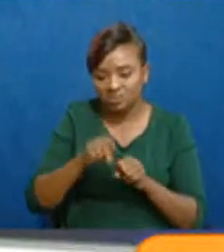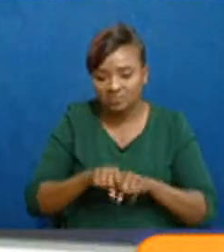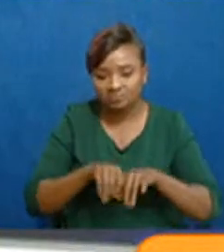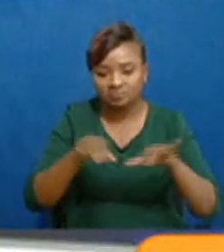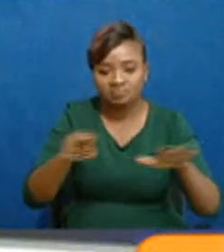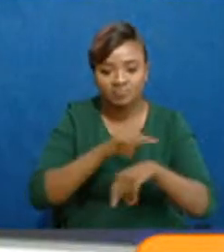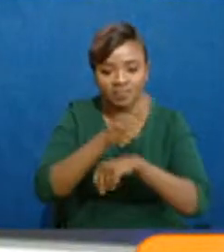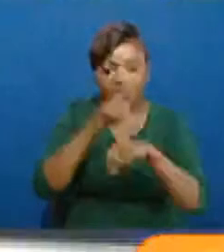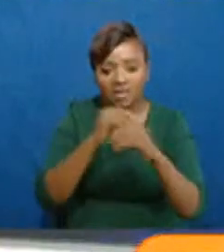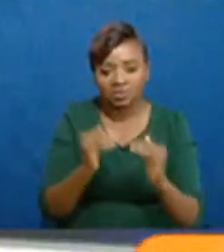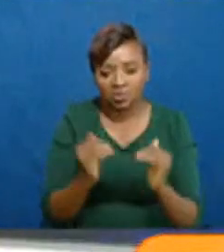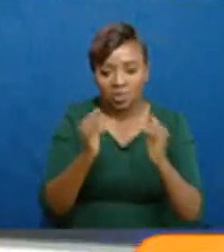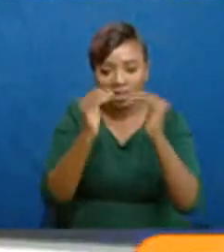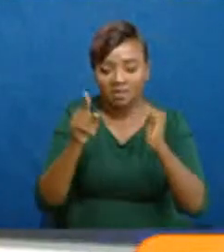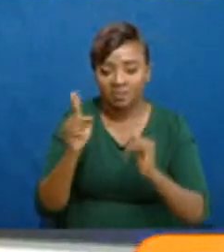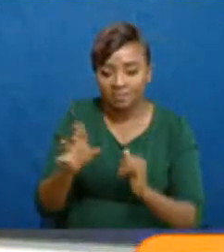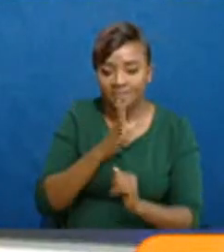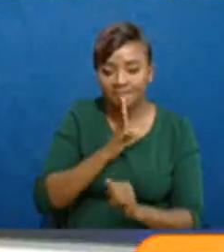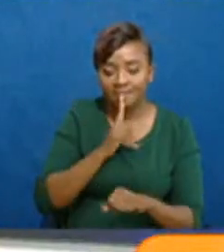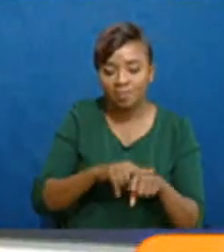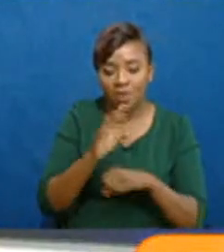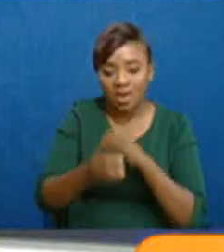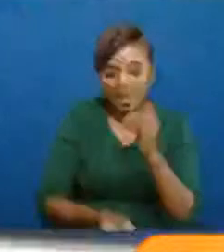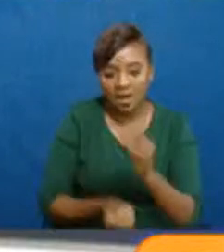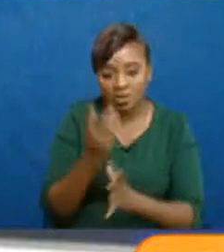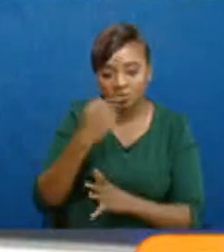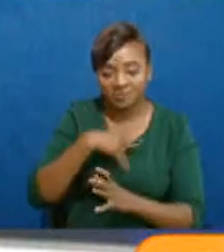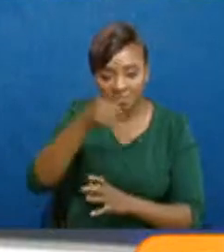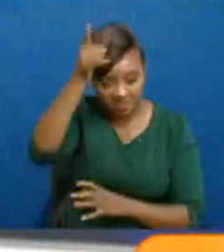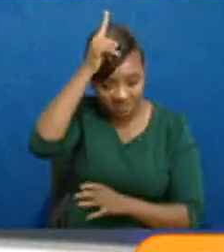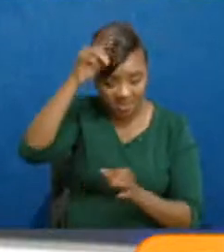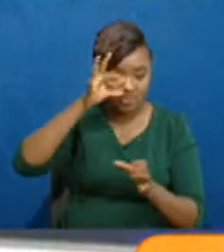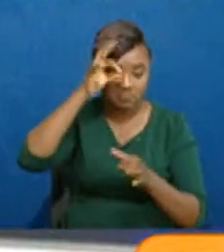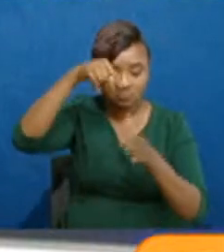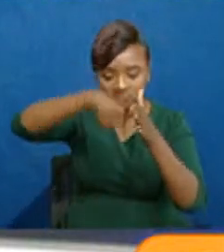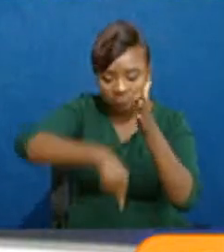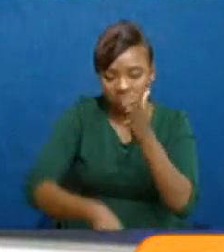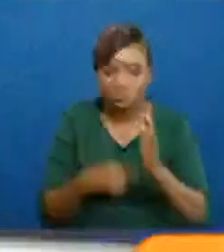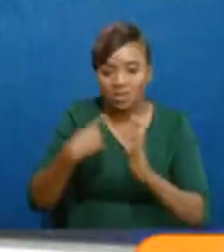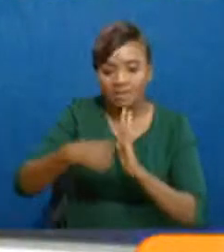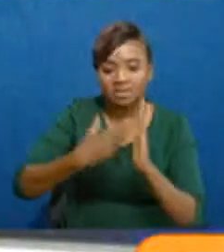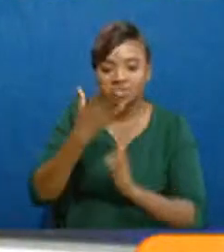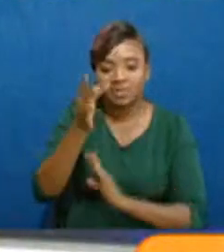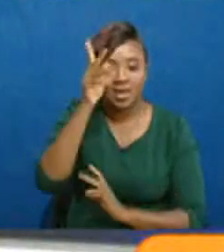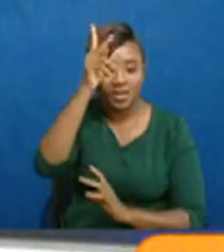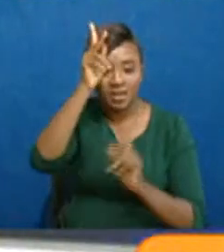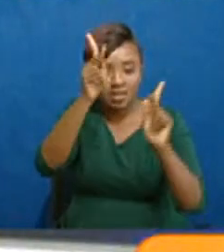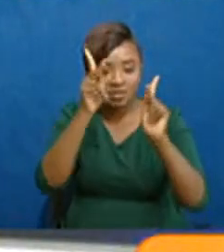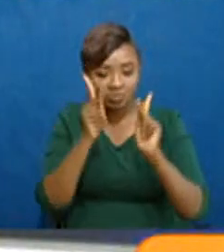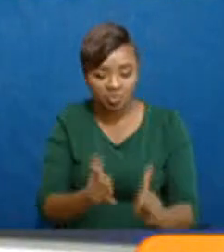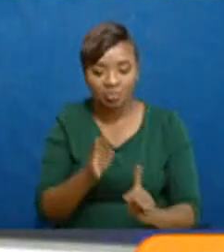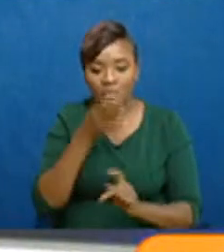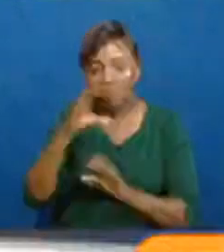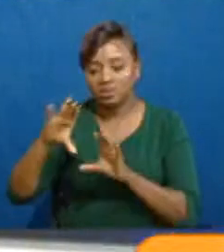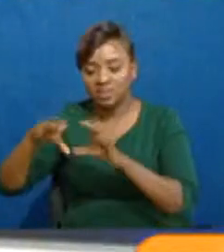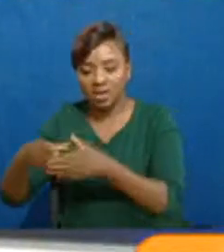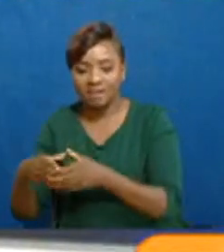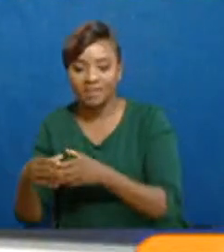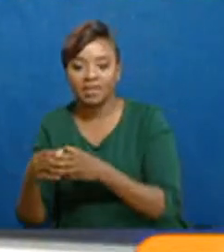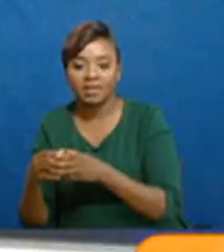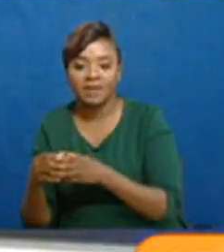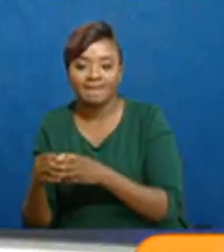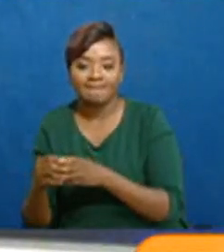national level. Speaking at the launch of the village drill hybrid machine in Kisumu, Water Sector Trust Fund Representative